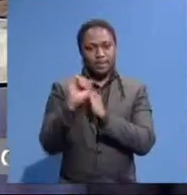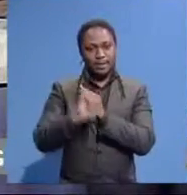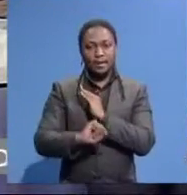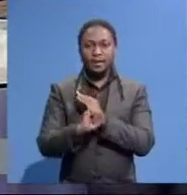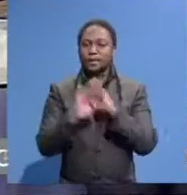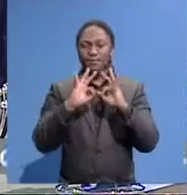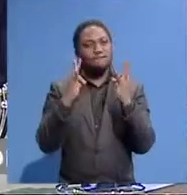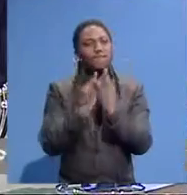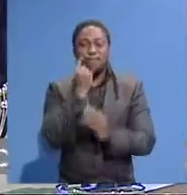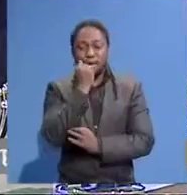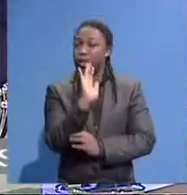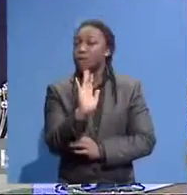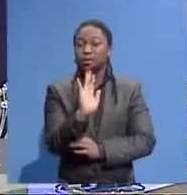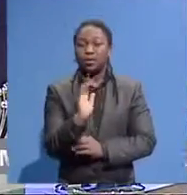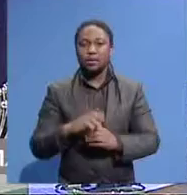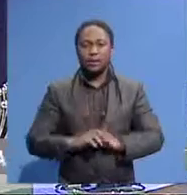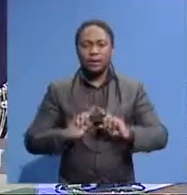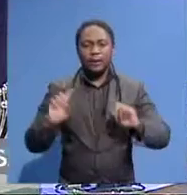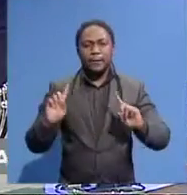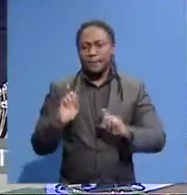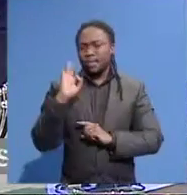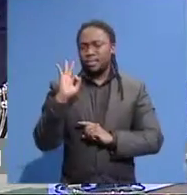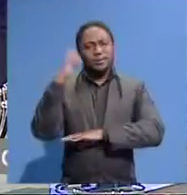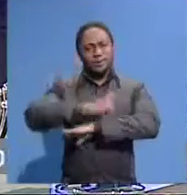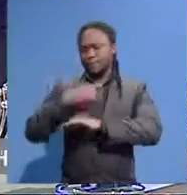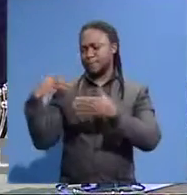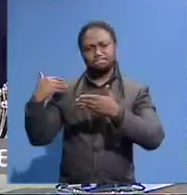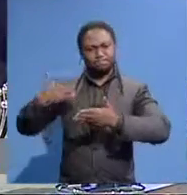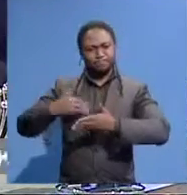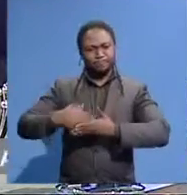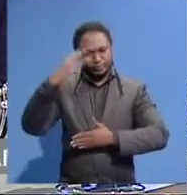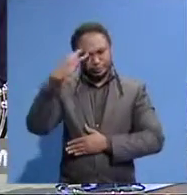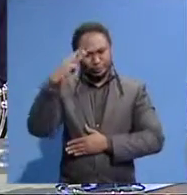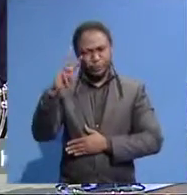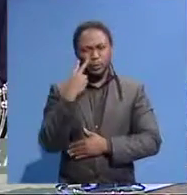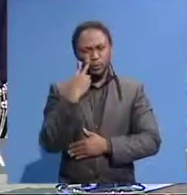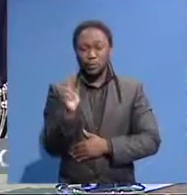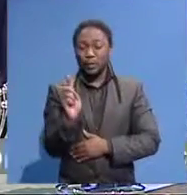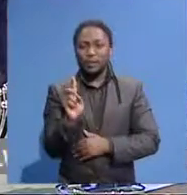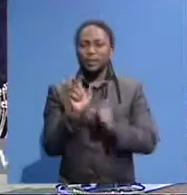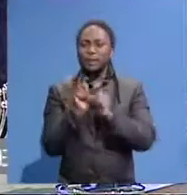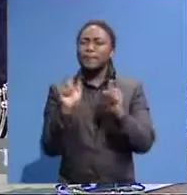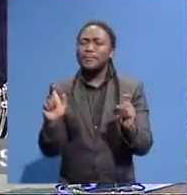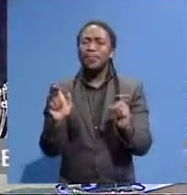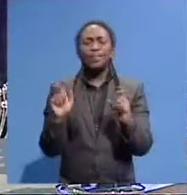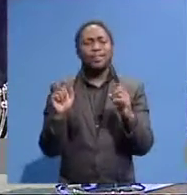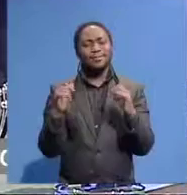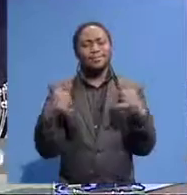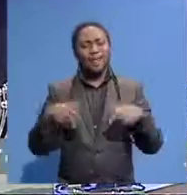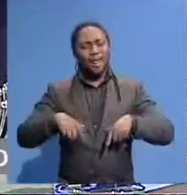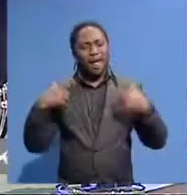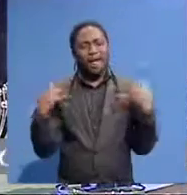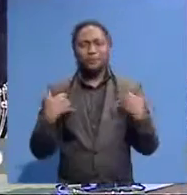family man at the end of the day. But what we saw in Pretoria the last 3 days is people chatting and sort of enjoying life and enjoying the